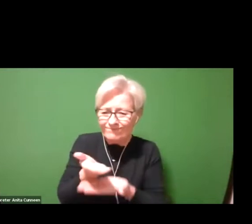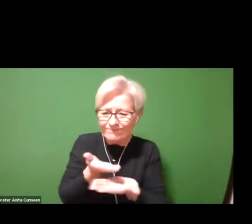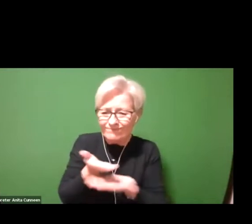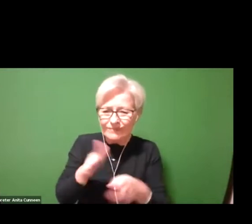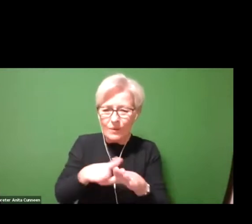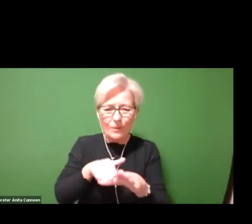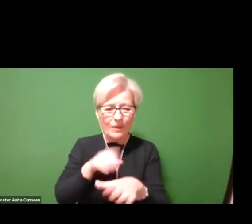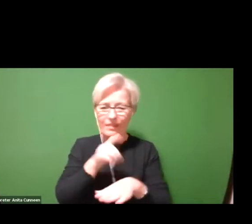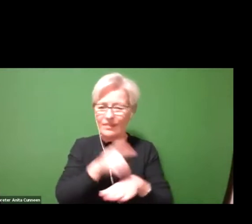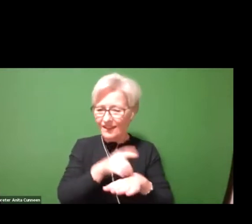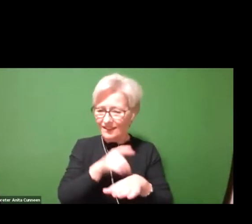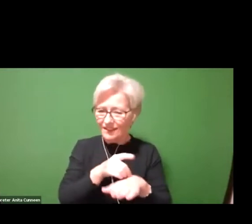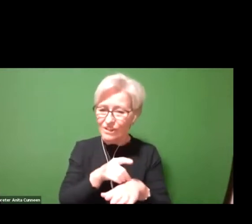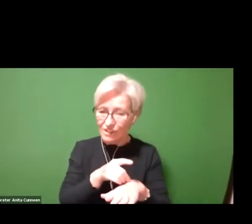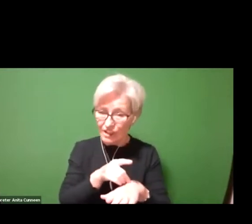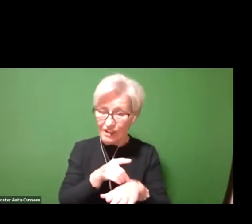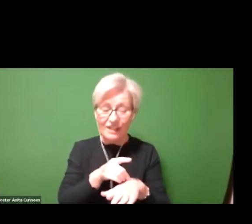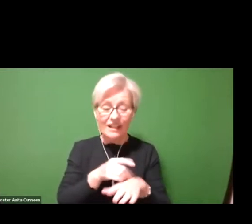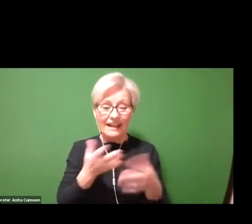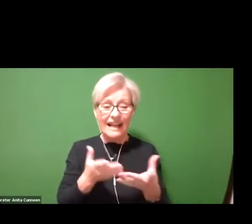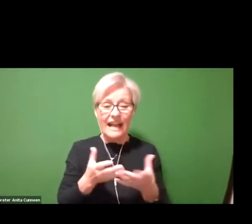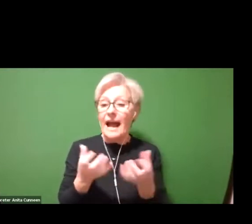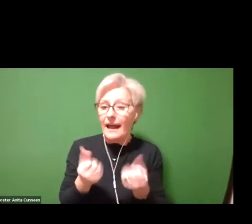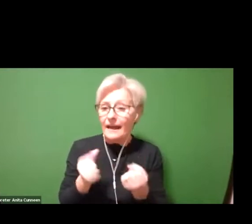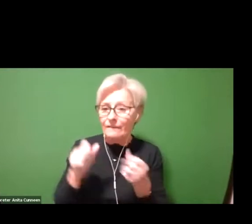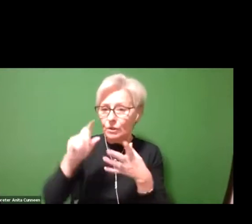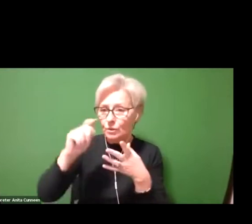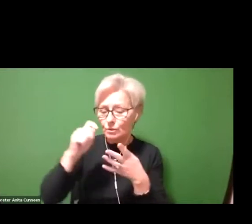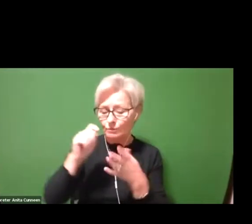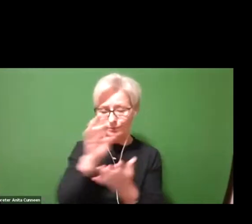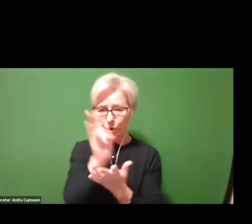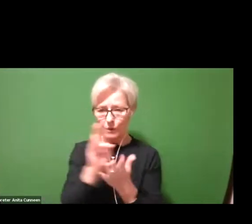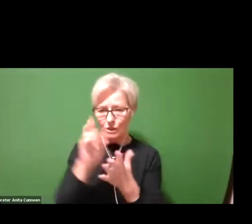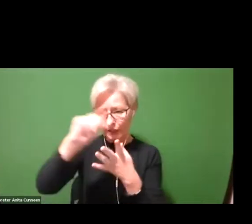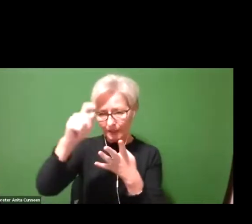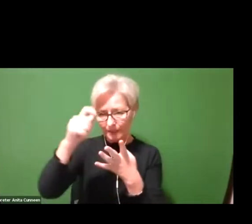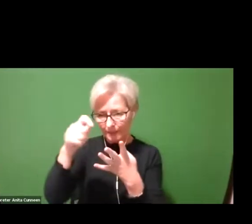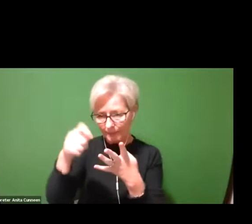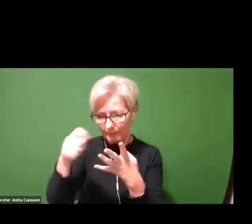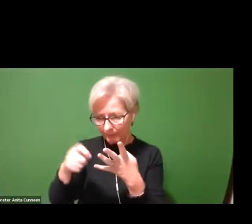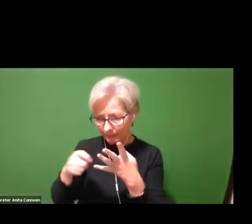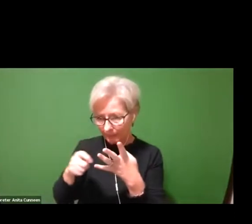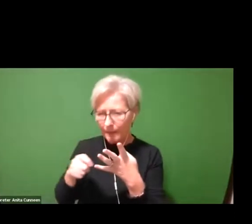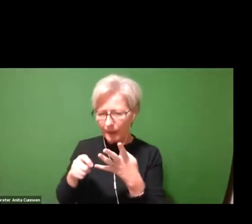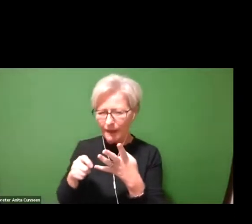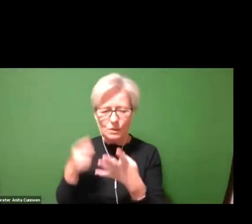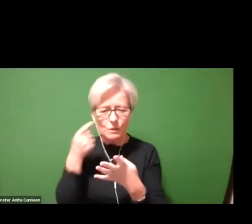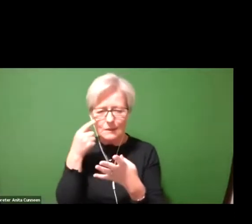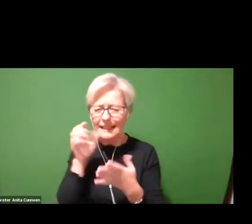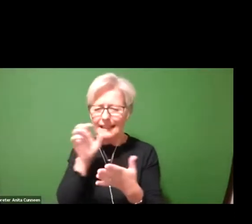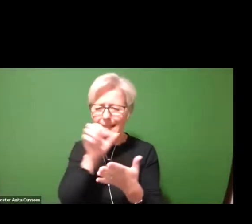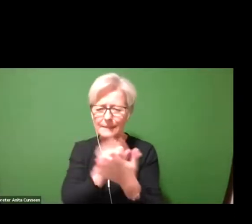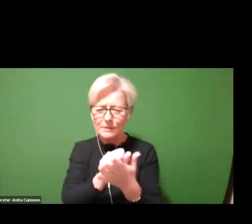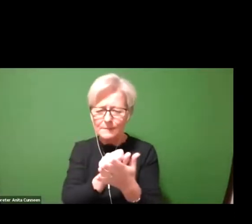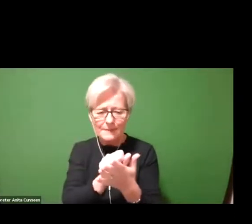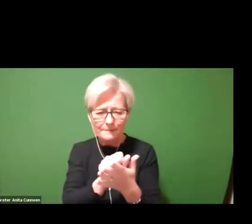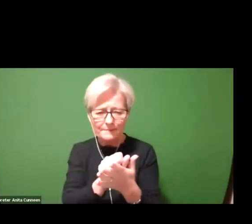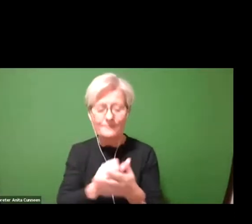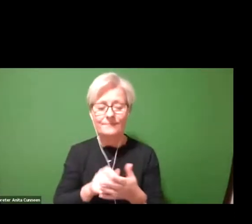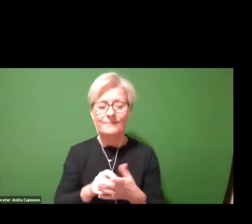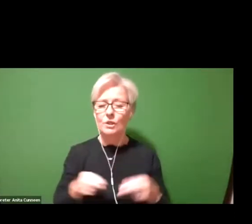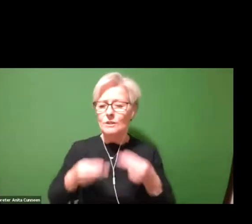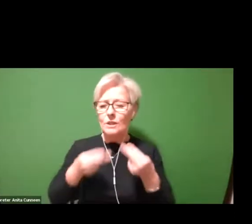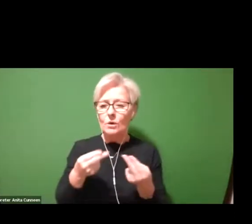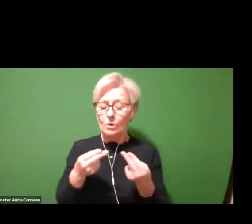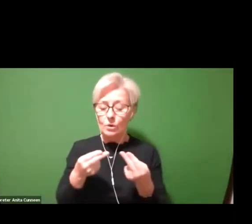discuss. Maybe bring a Green's criteria questionnaire with you so you can think of your symptoms more easily. You need your blood pressure well